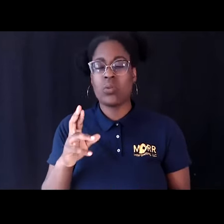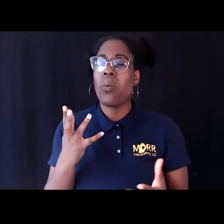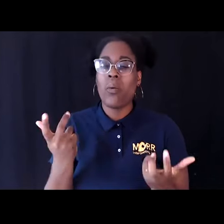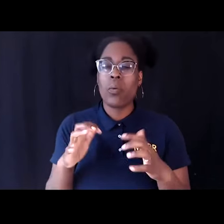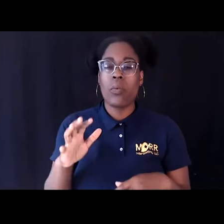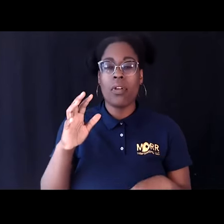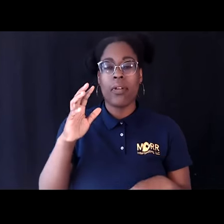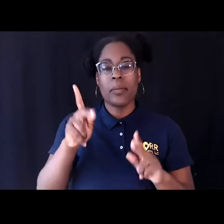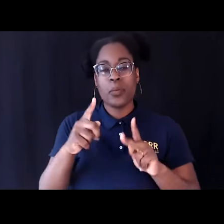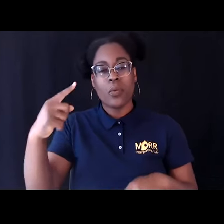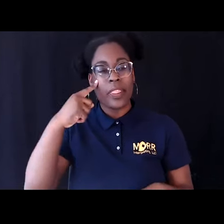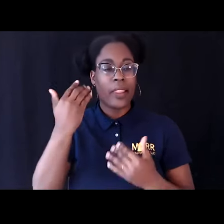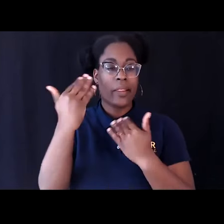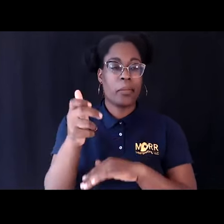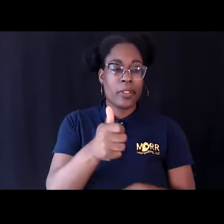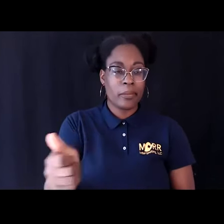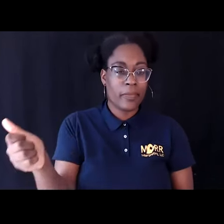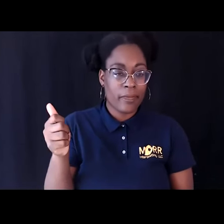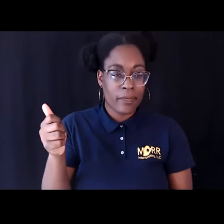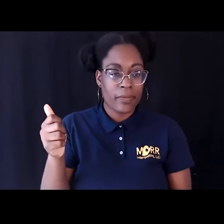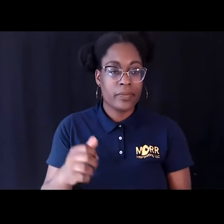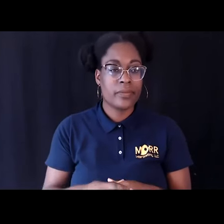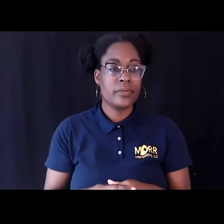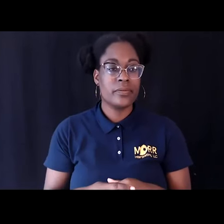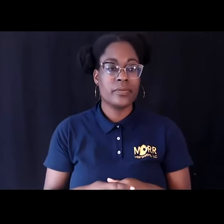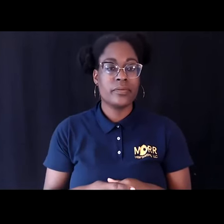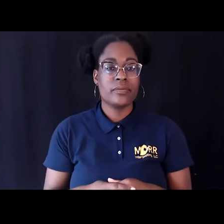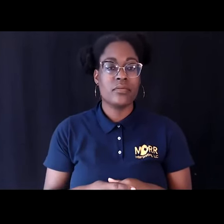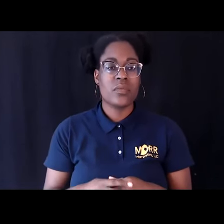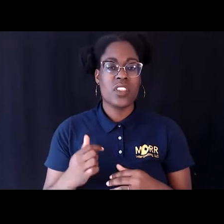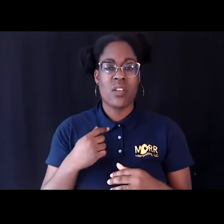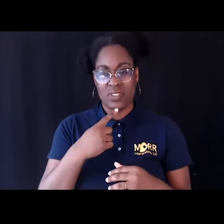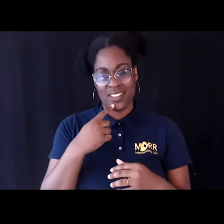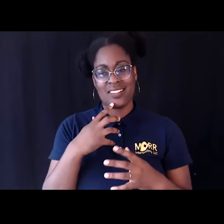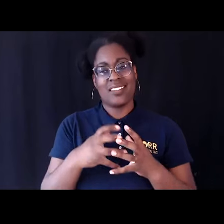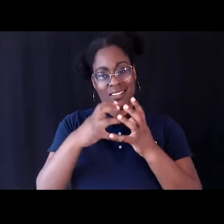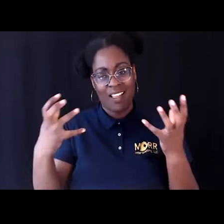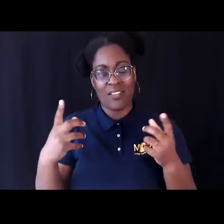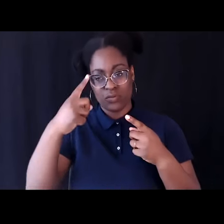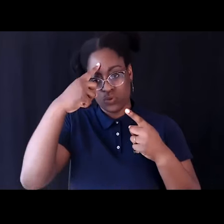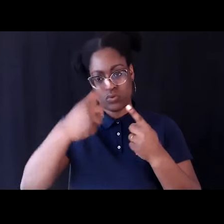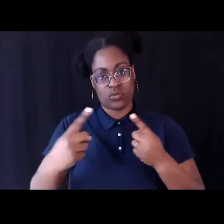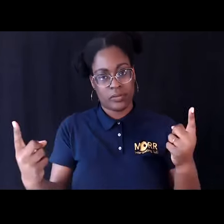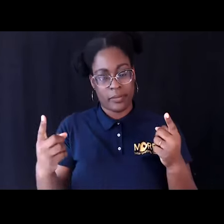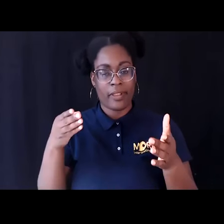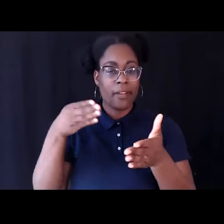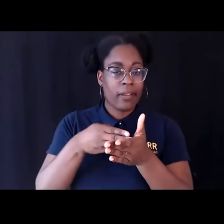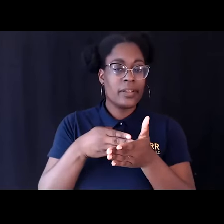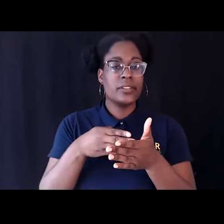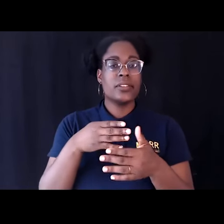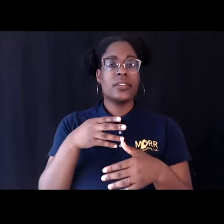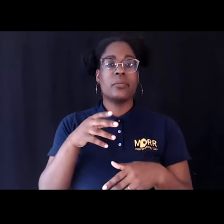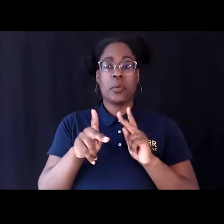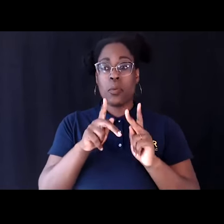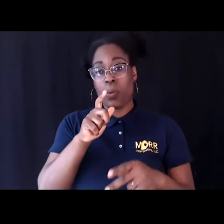that ever. But what I do know is that there's a lot of disagreement among Indigenous people who are LGBTQ or